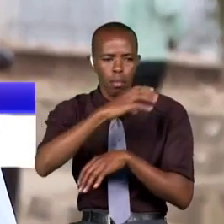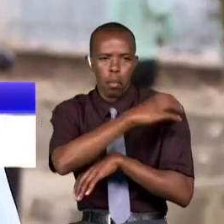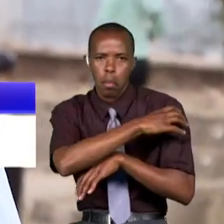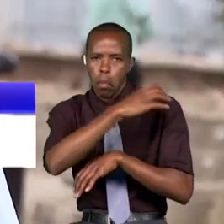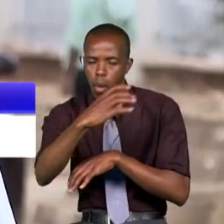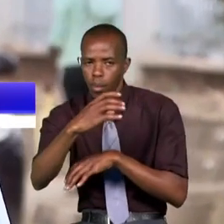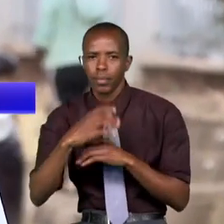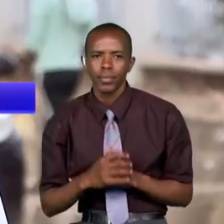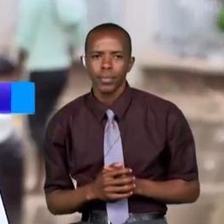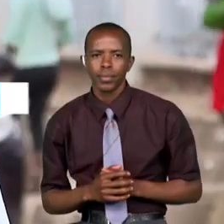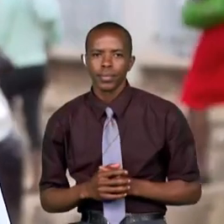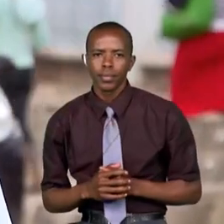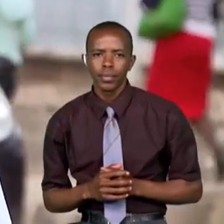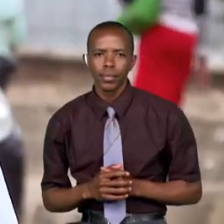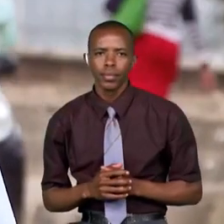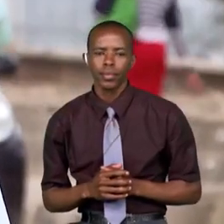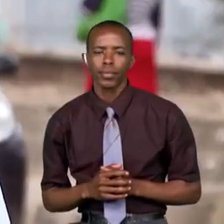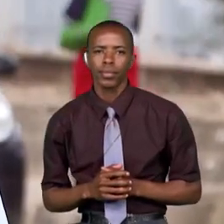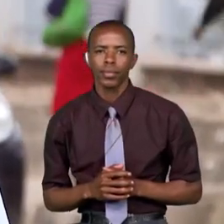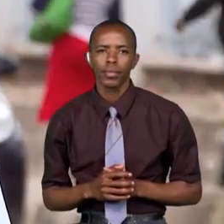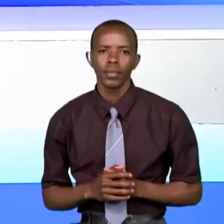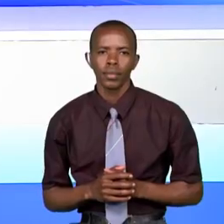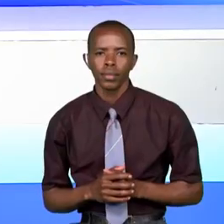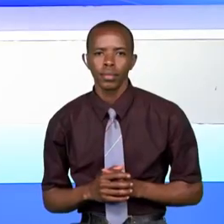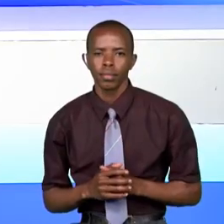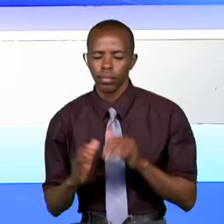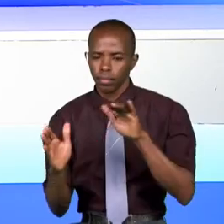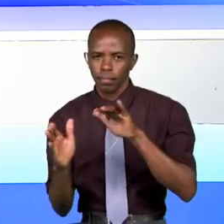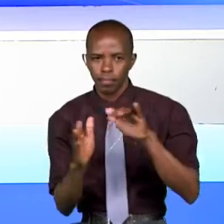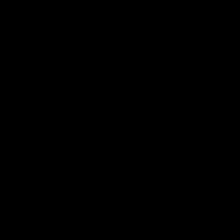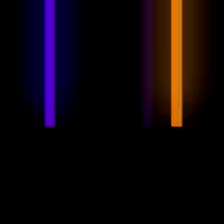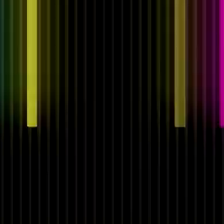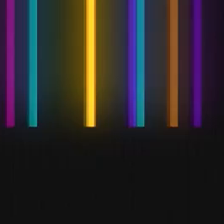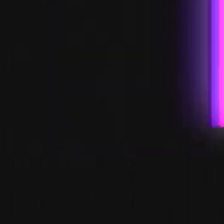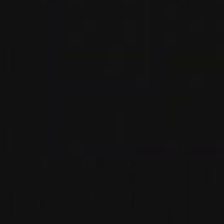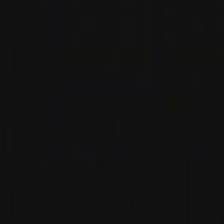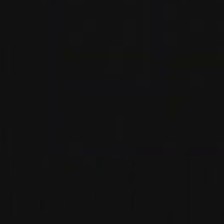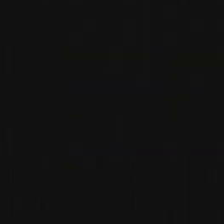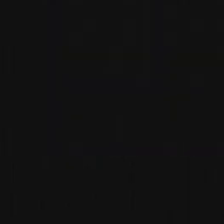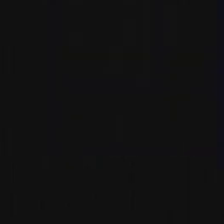Daniel Karaoke for Switch TV, Nairobi County. Thank you, Daniel Karaoke.